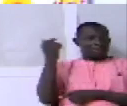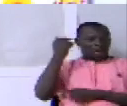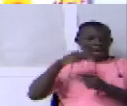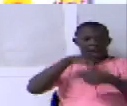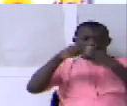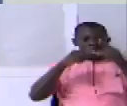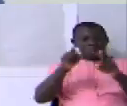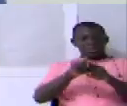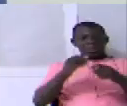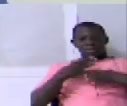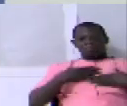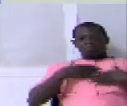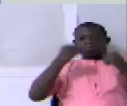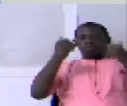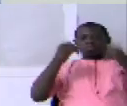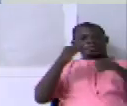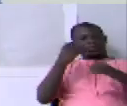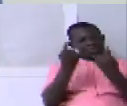Why would it shock you?